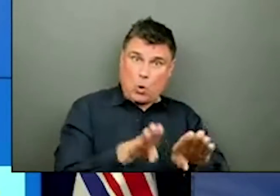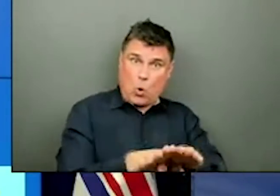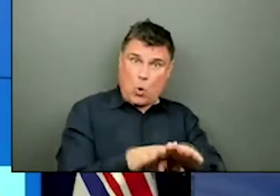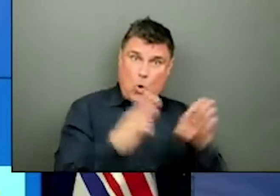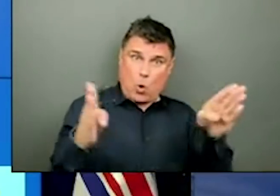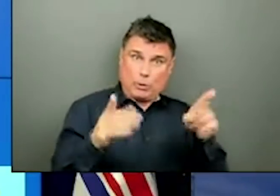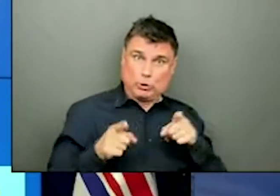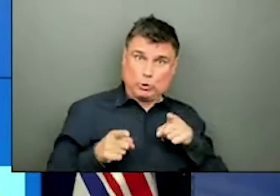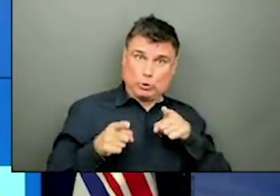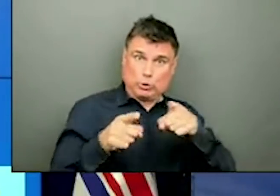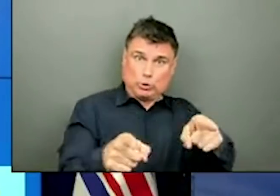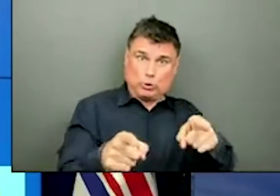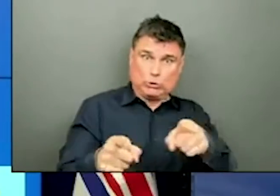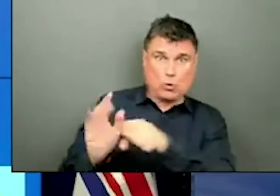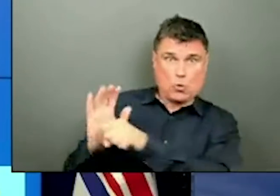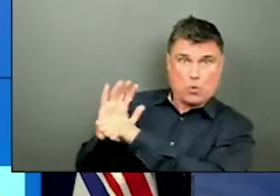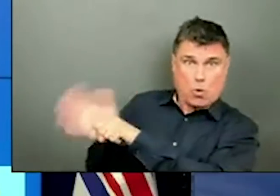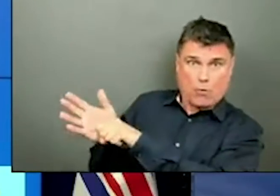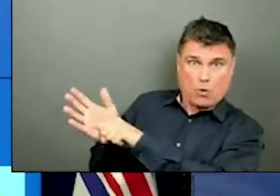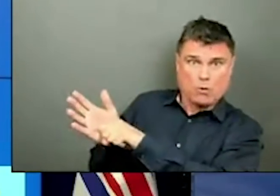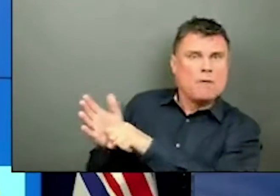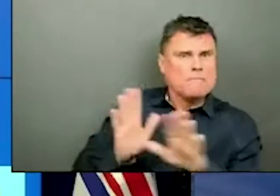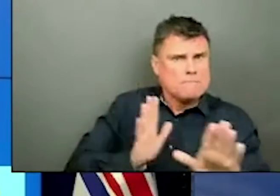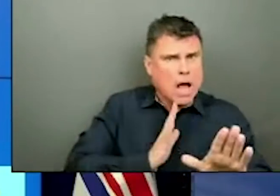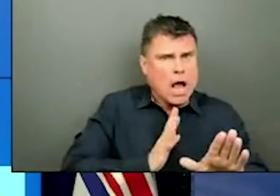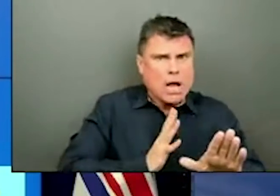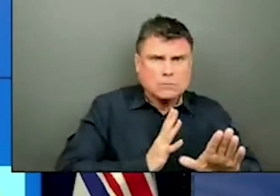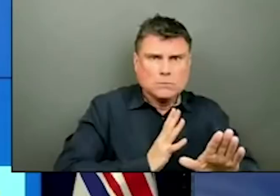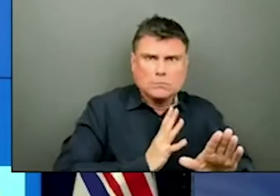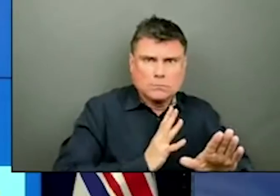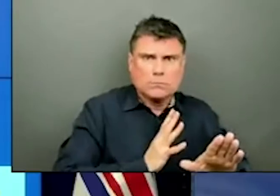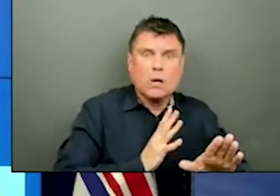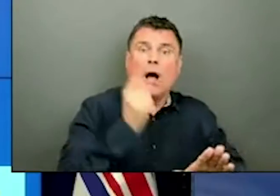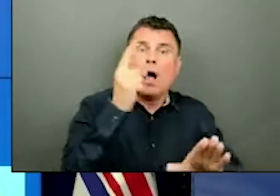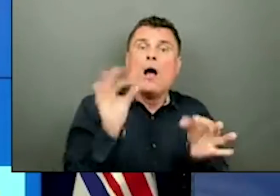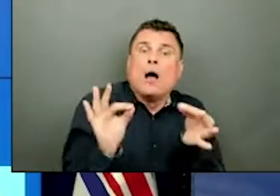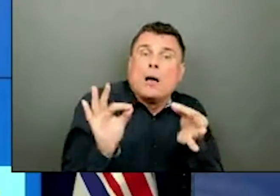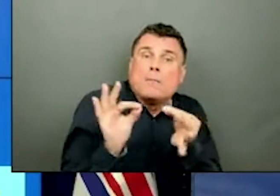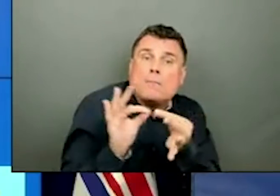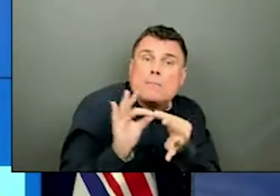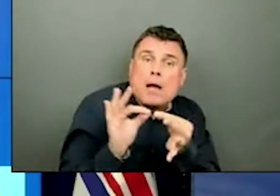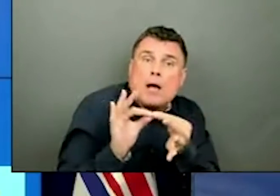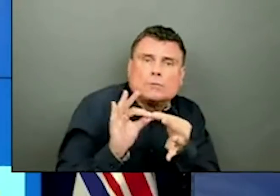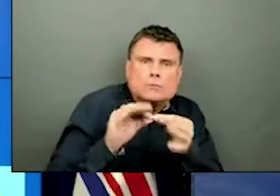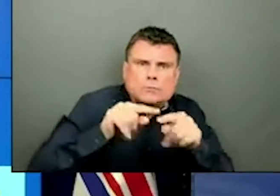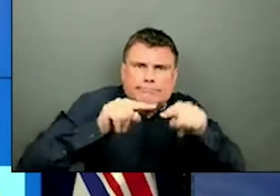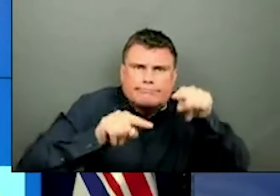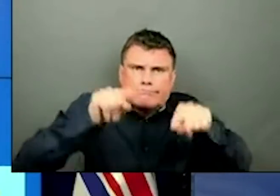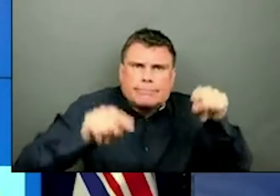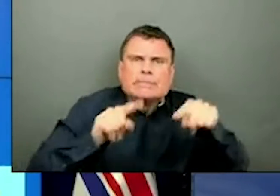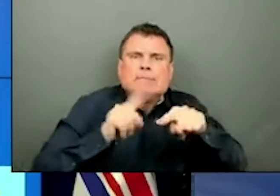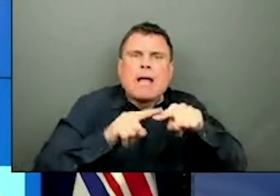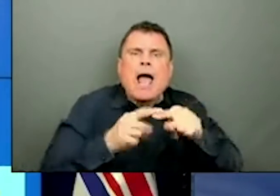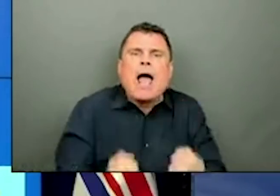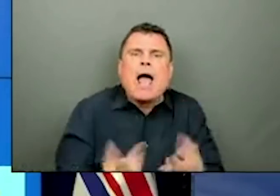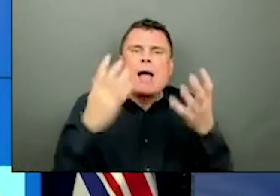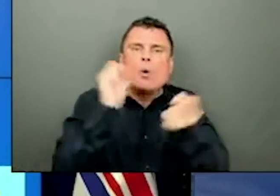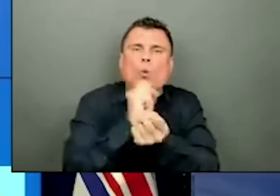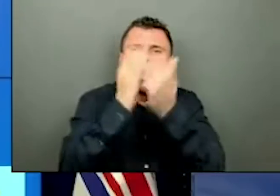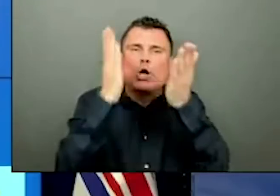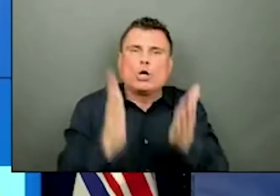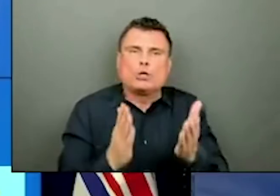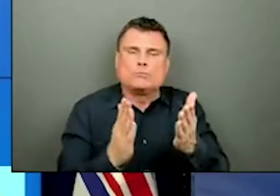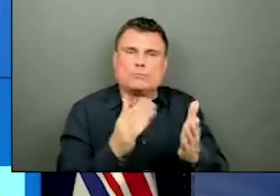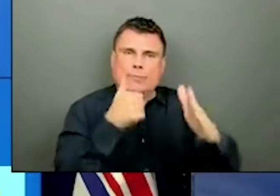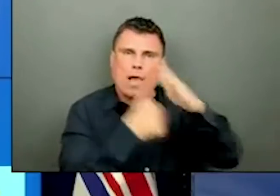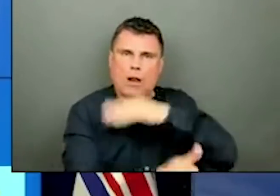apply. The scaling of how much dollars each business gets depends on how many employees you have. Businesses that